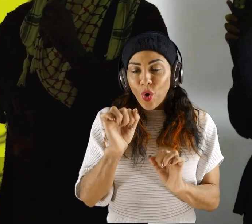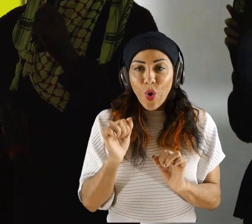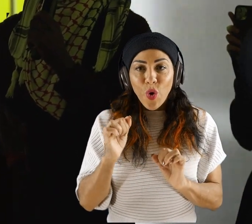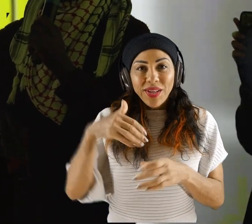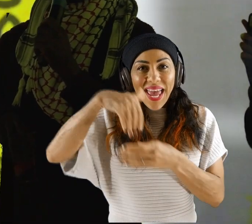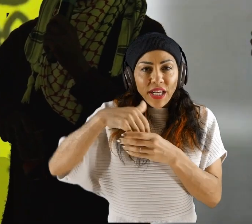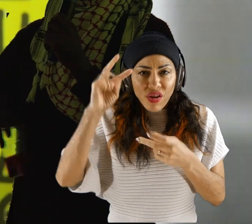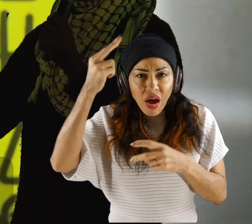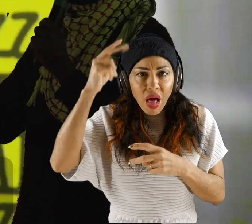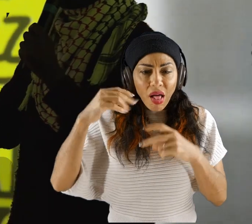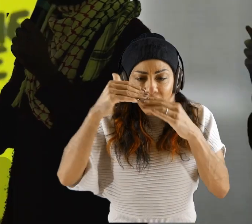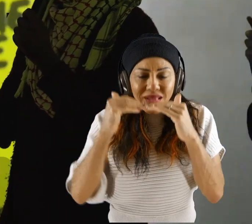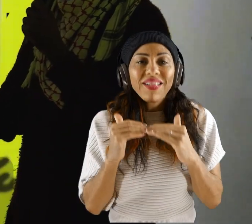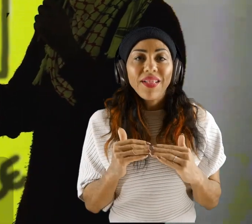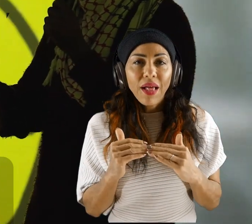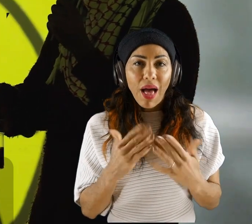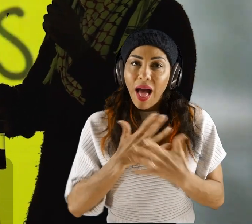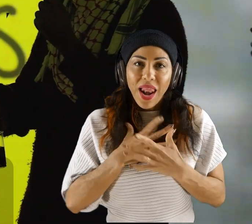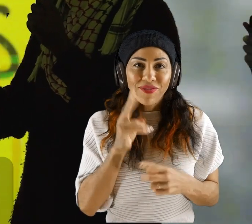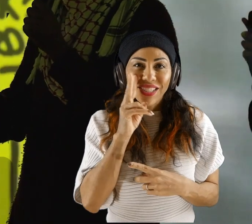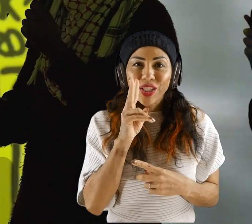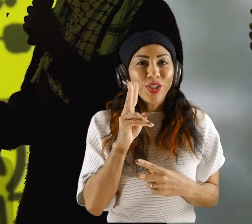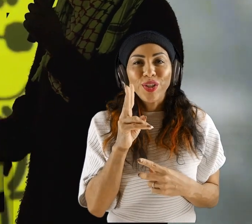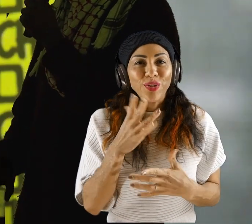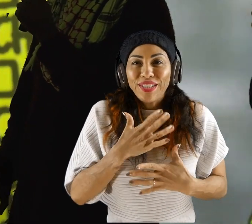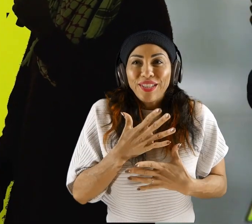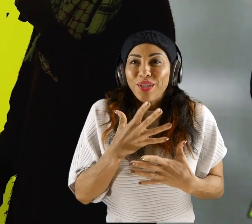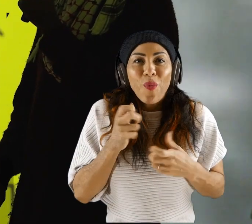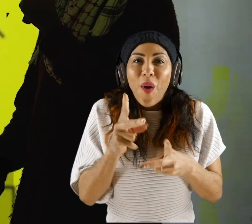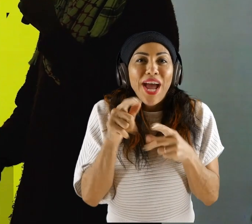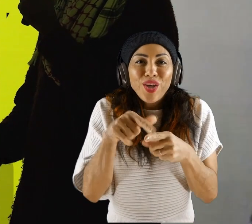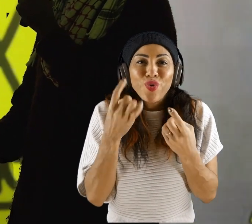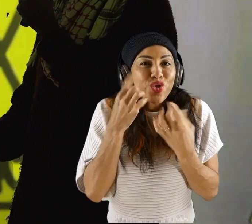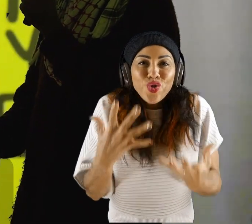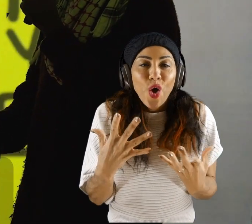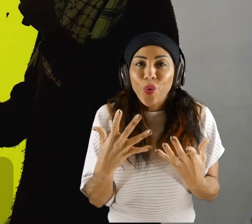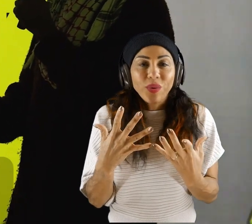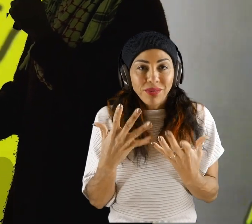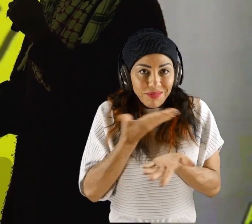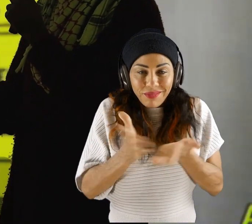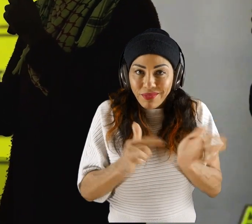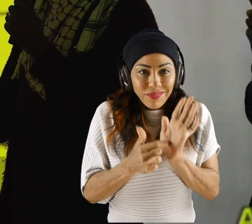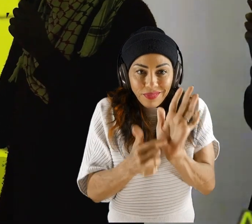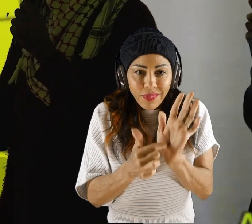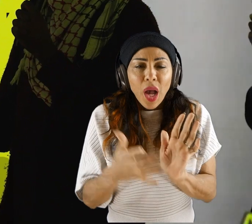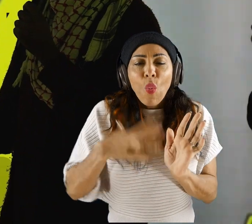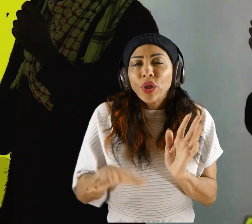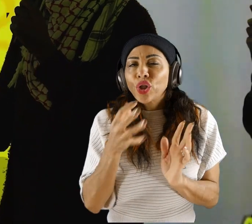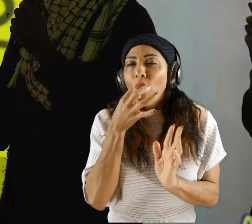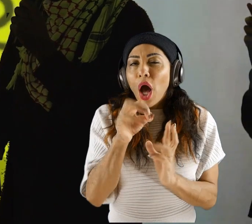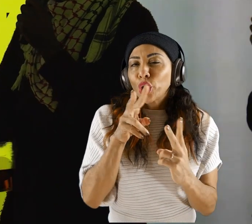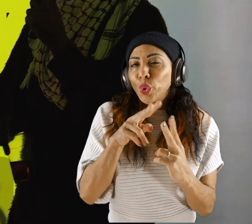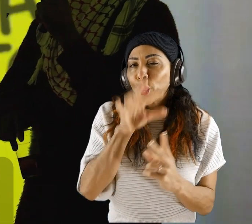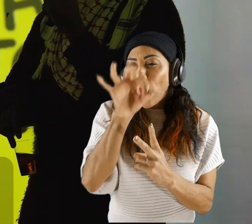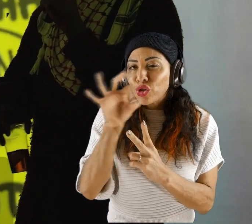like show pure transparency in like what it is you do and how you do it. I'd like to ask two questions.